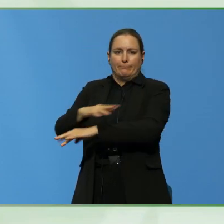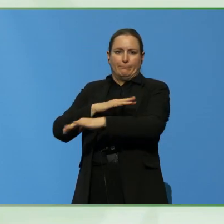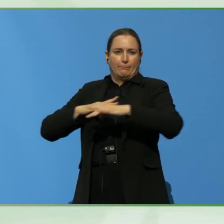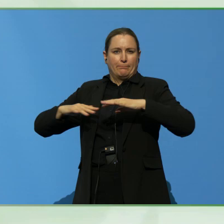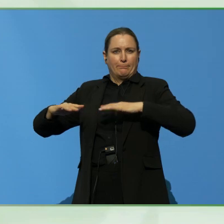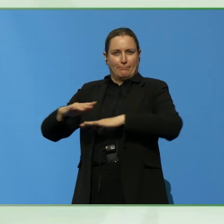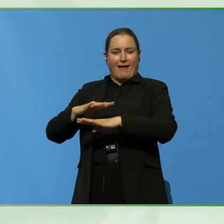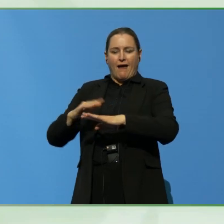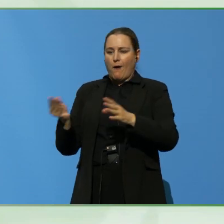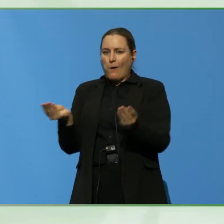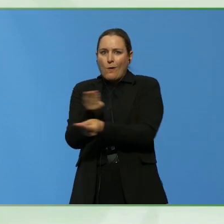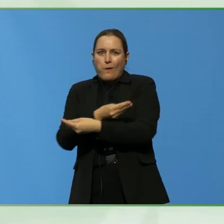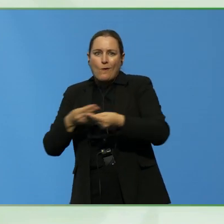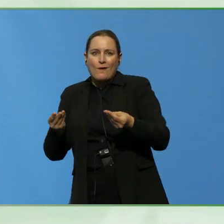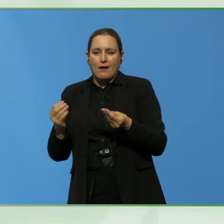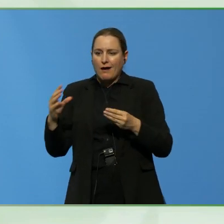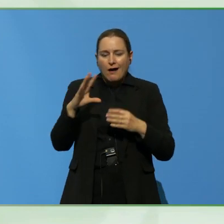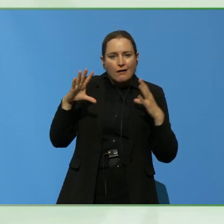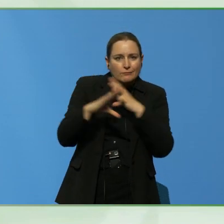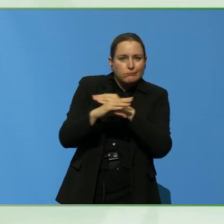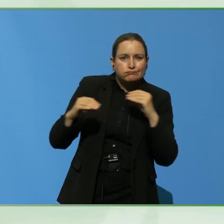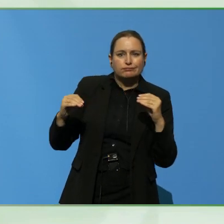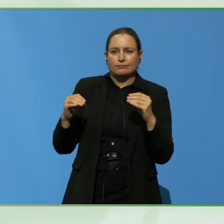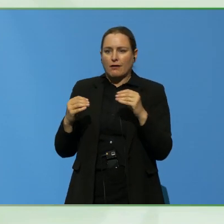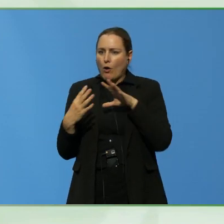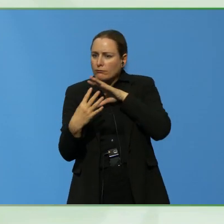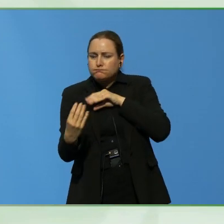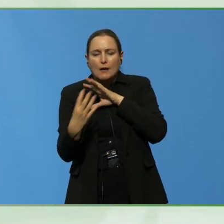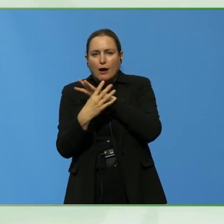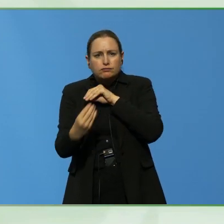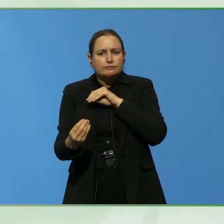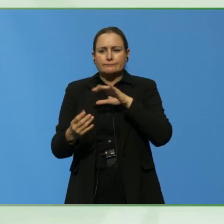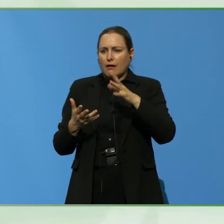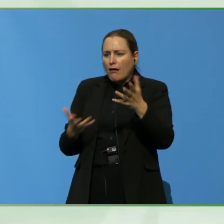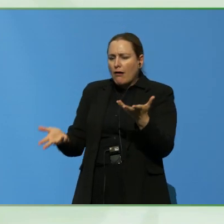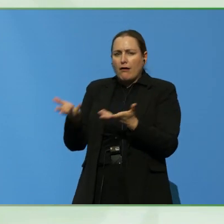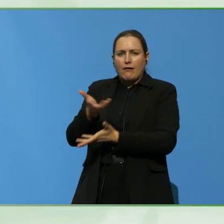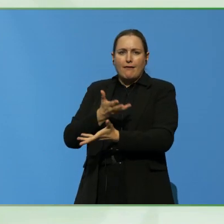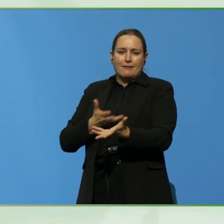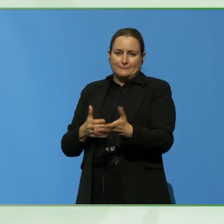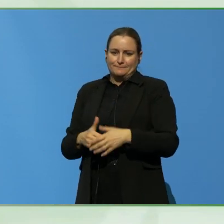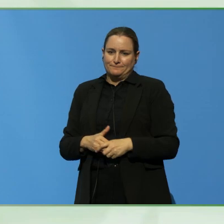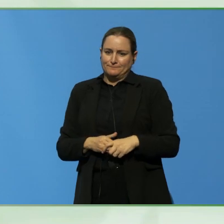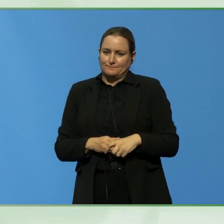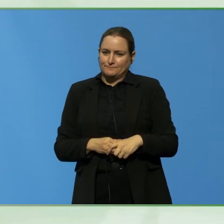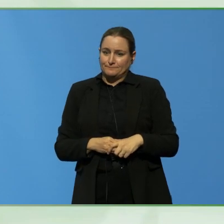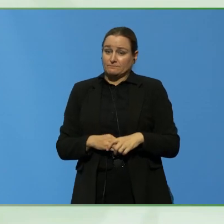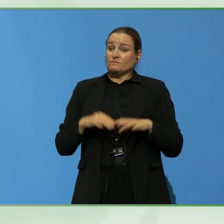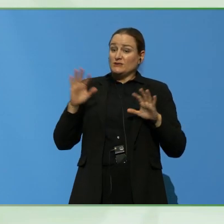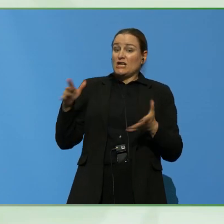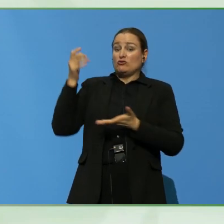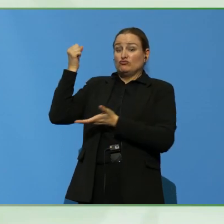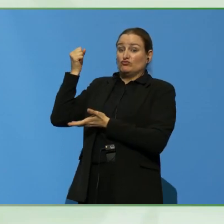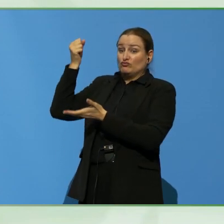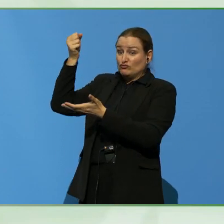fundraising and public fund. And the goal is to transform the mindset. And with